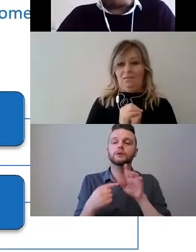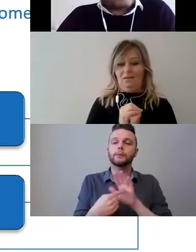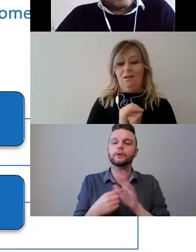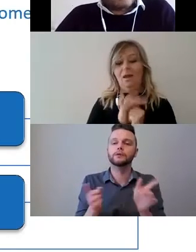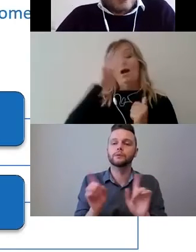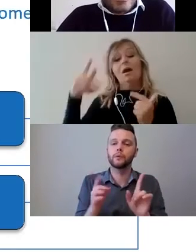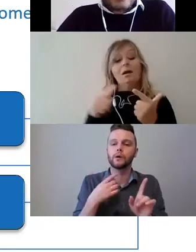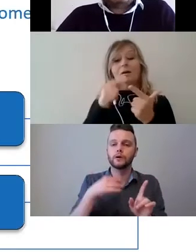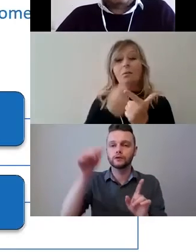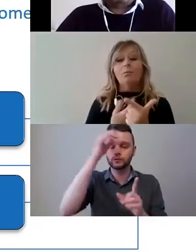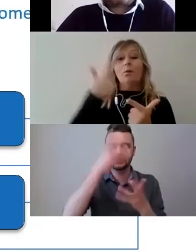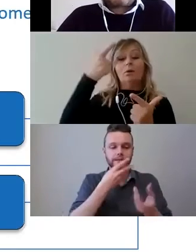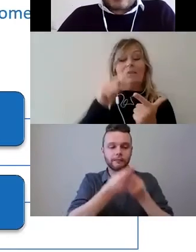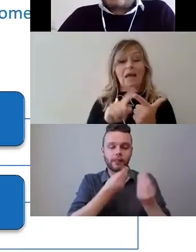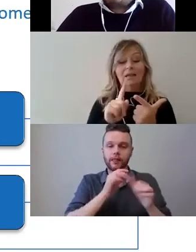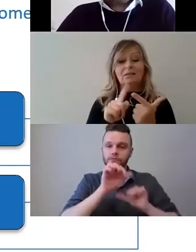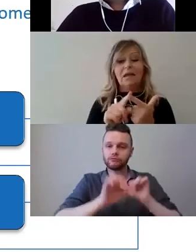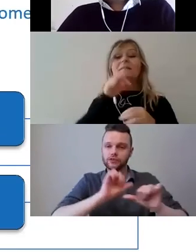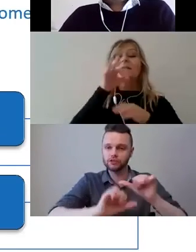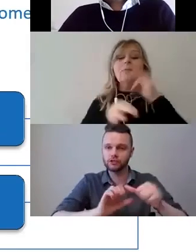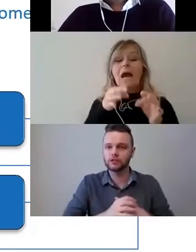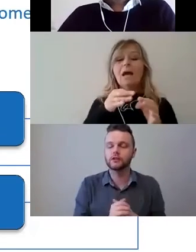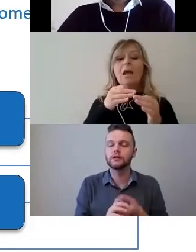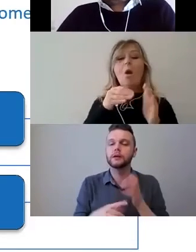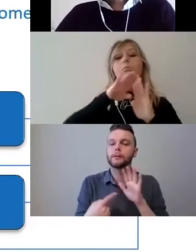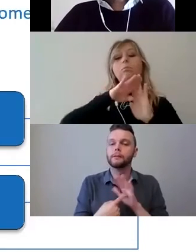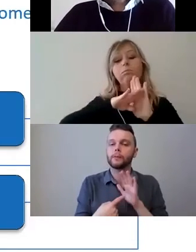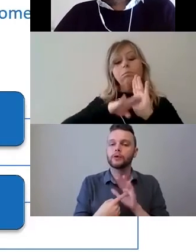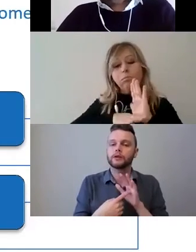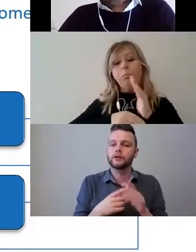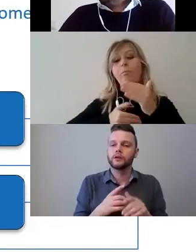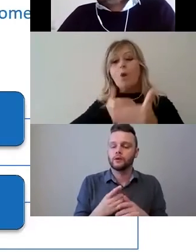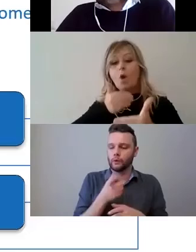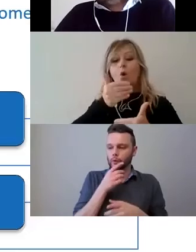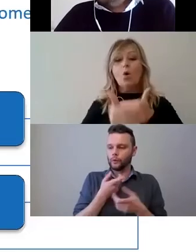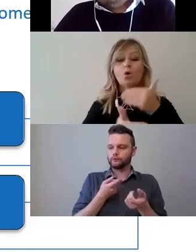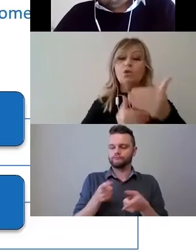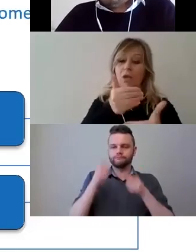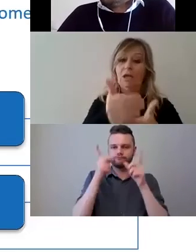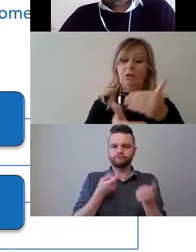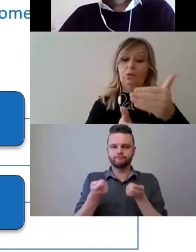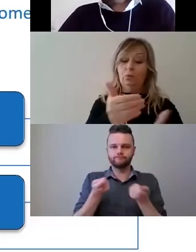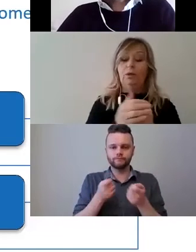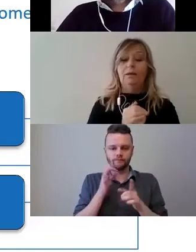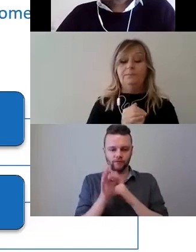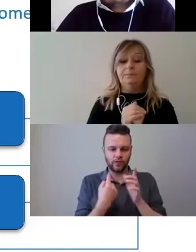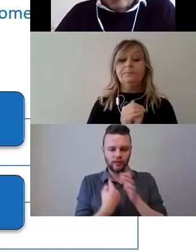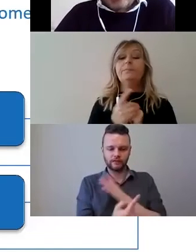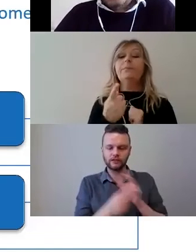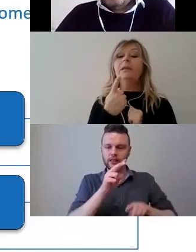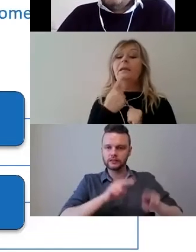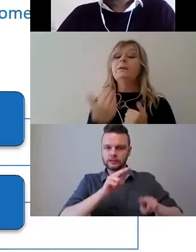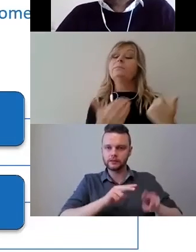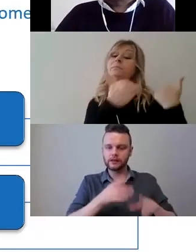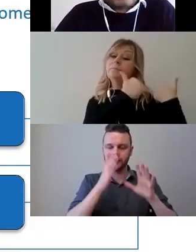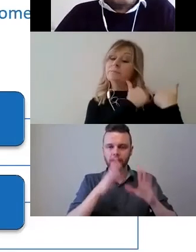explaining the procedure. And it's important that the one who is in charge of conducting an individual assessment has to